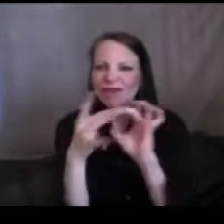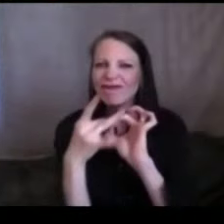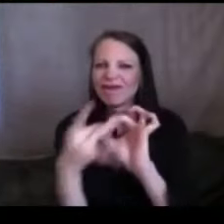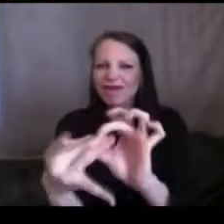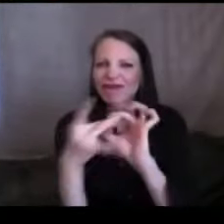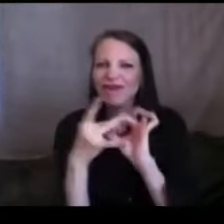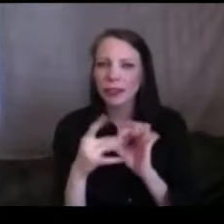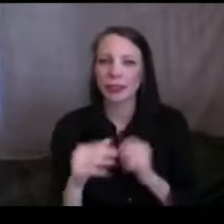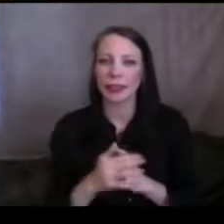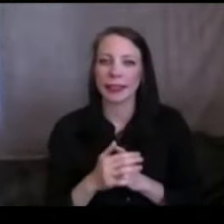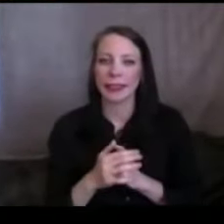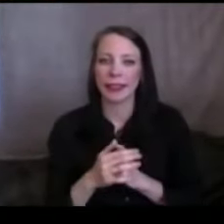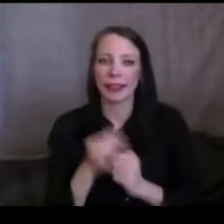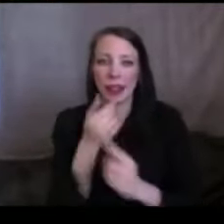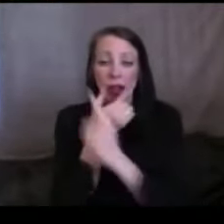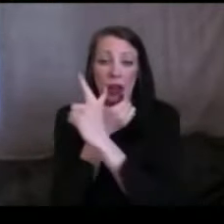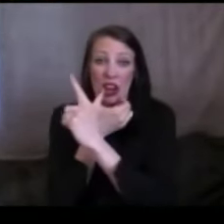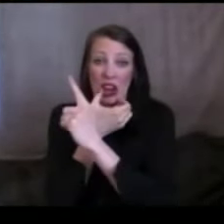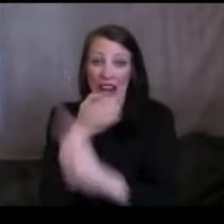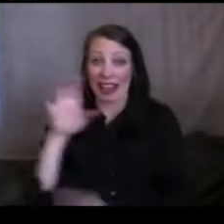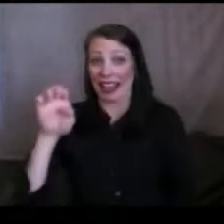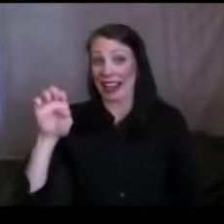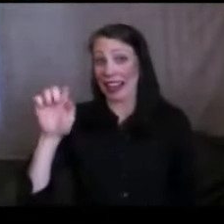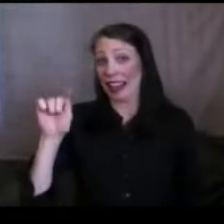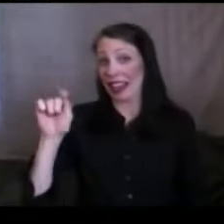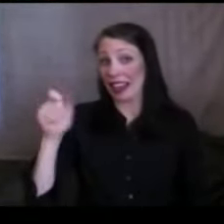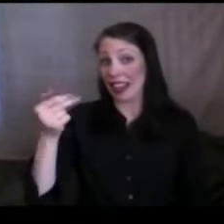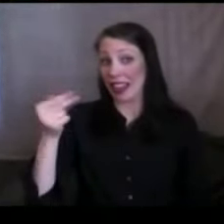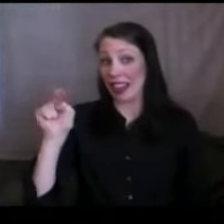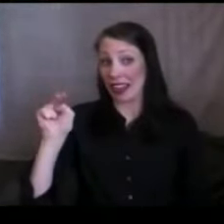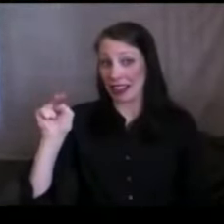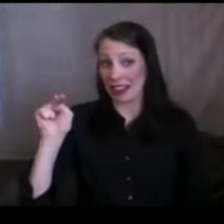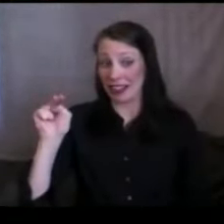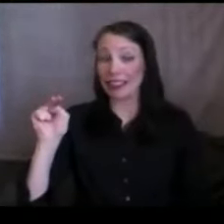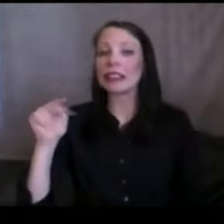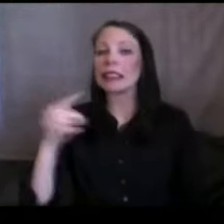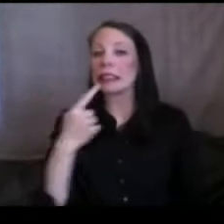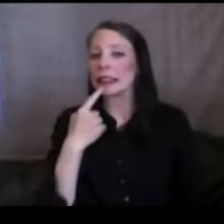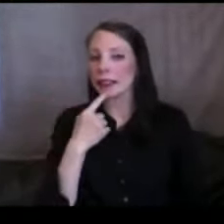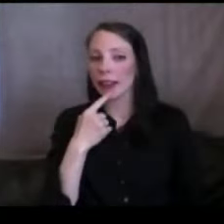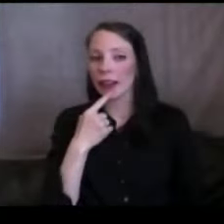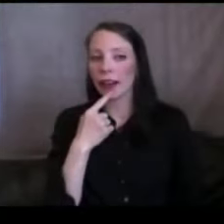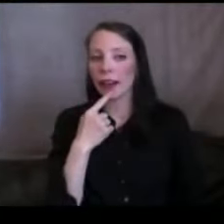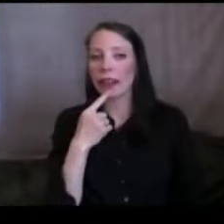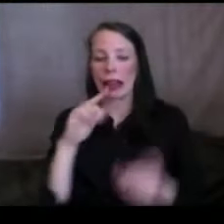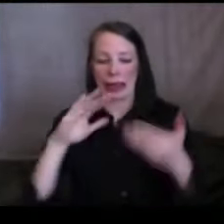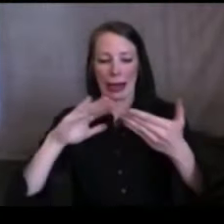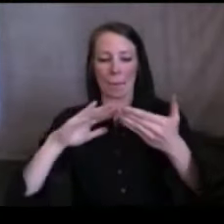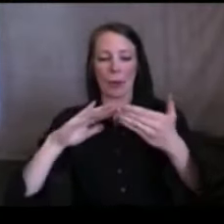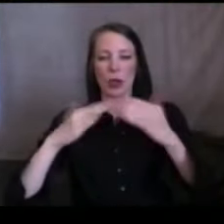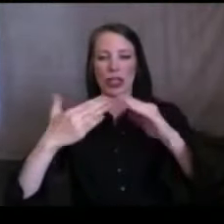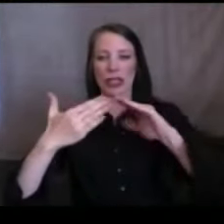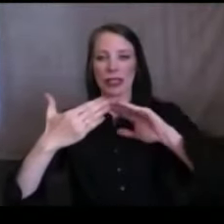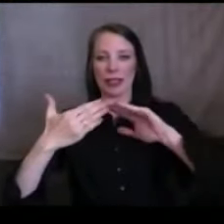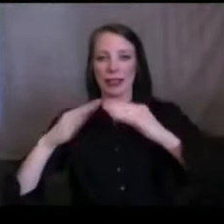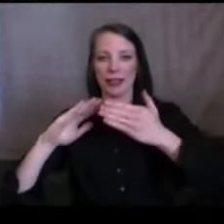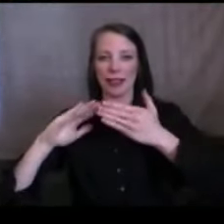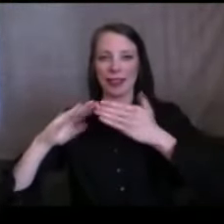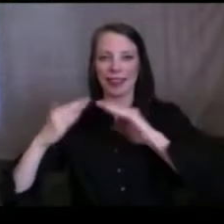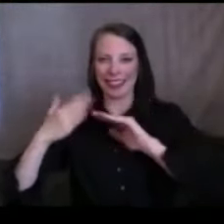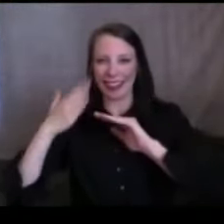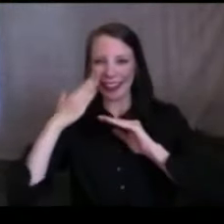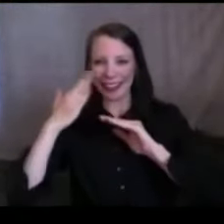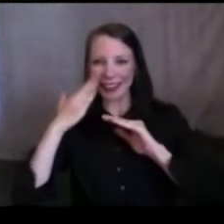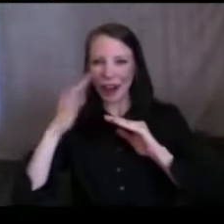Right. I mean, there was a mention in the film about, the feeling of community and how